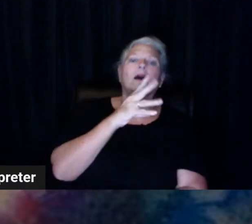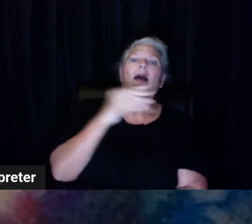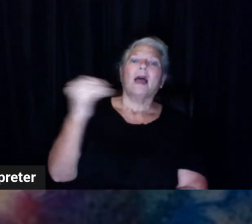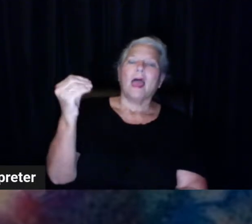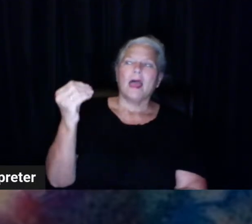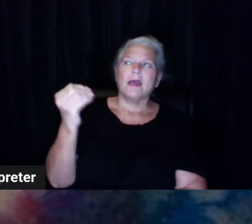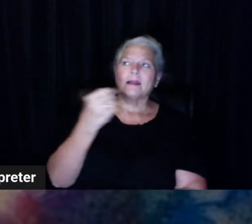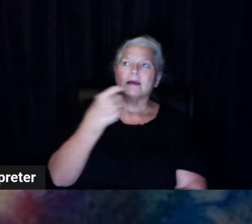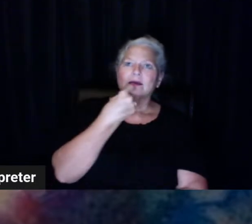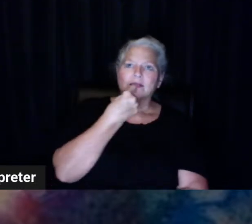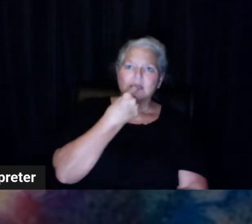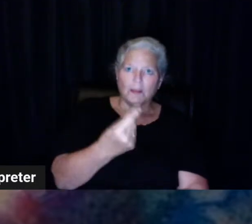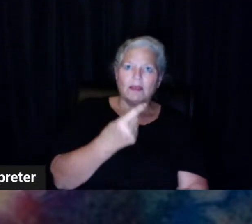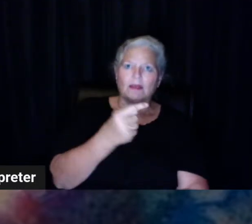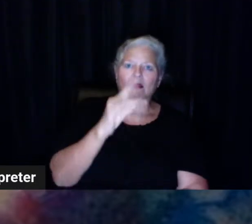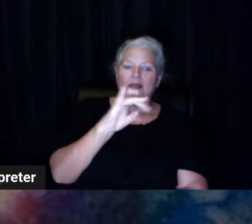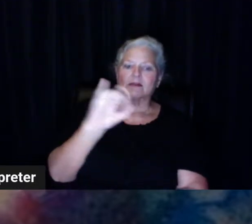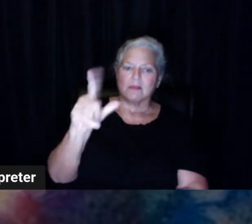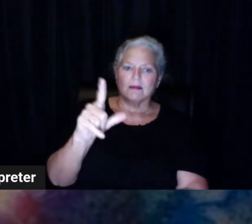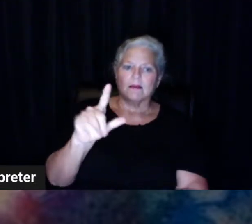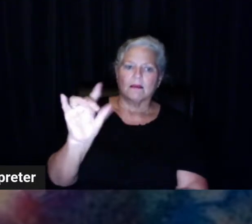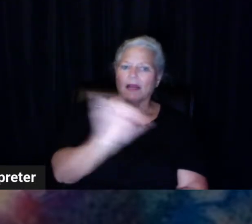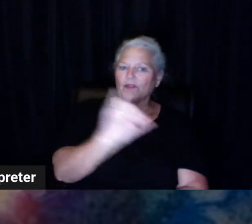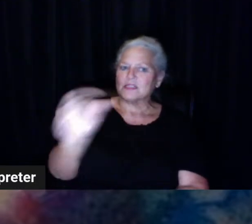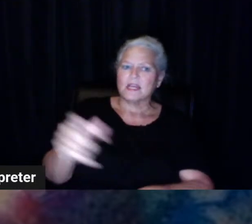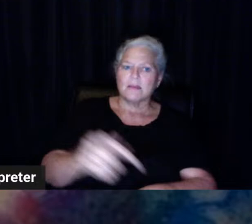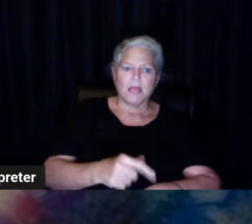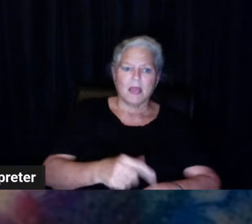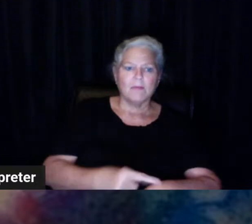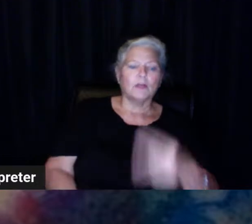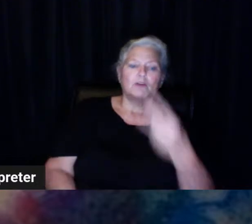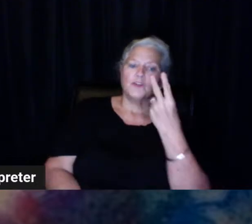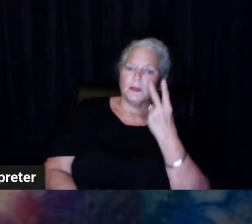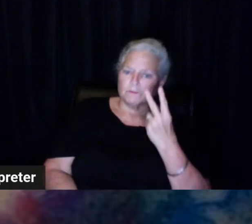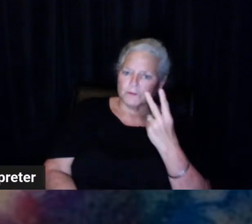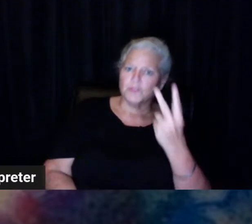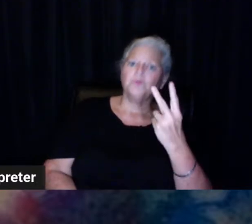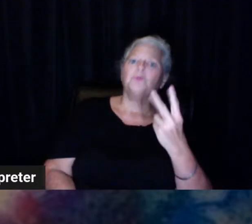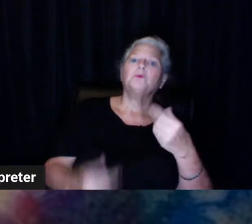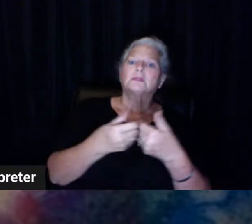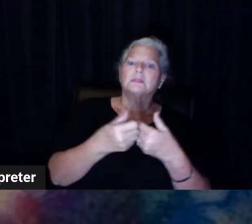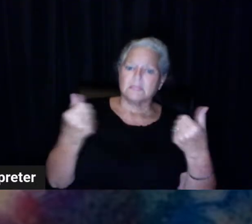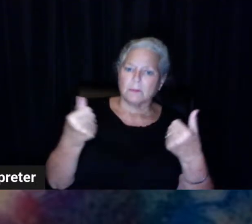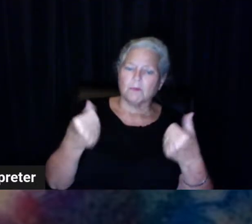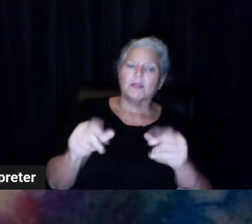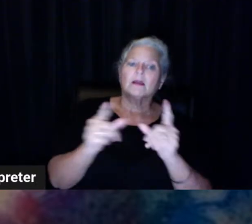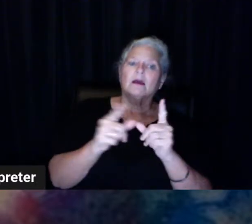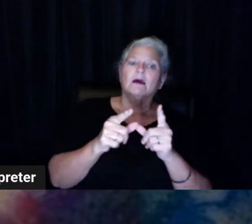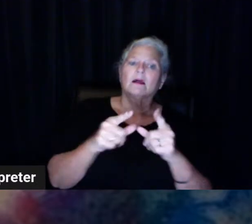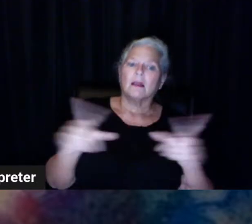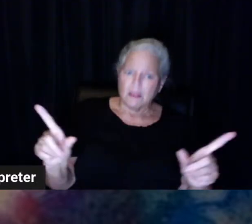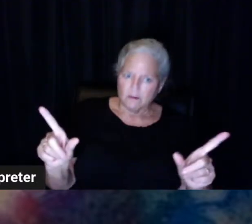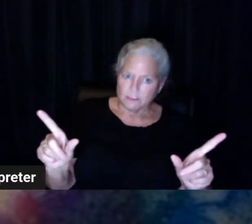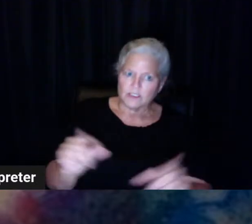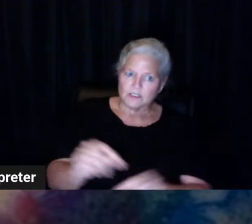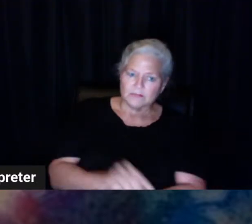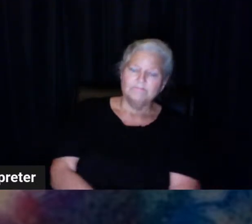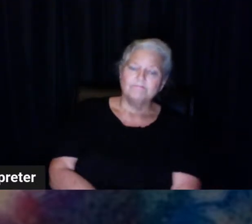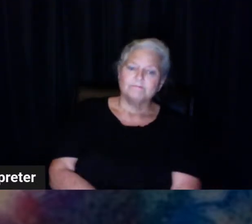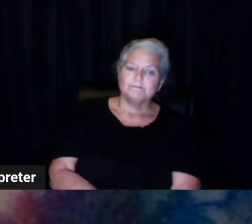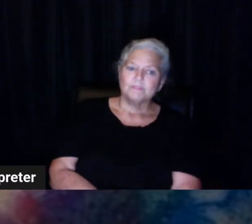talk and speak ASL at the same time because you have two separate